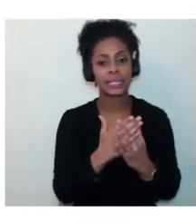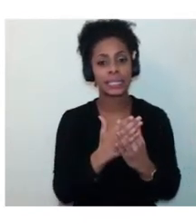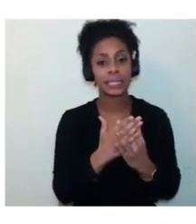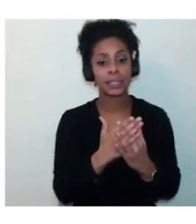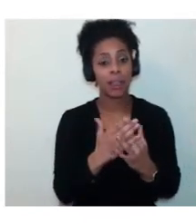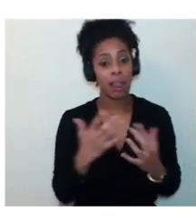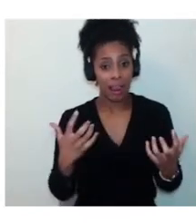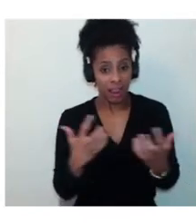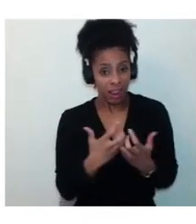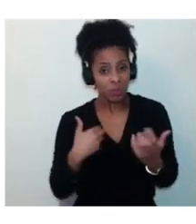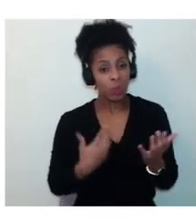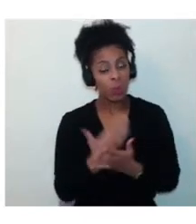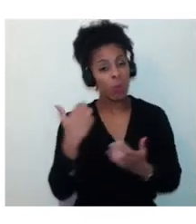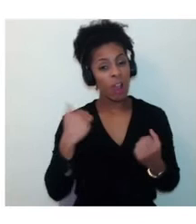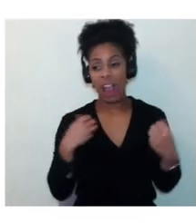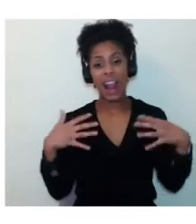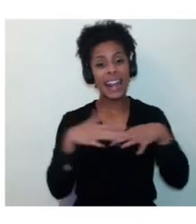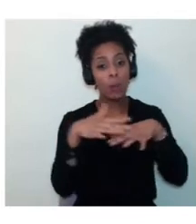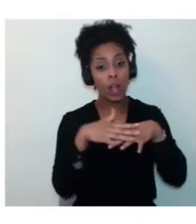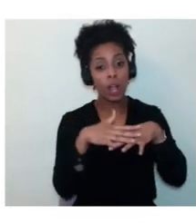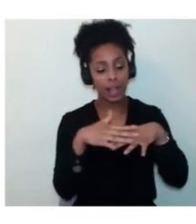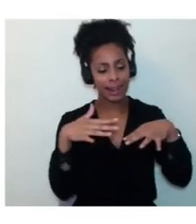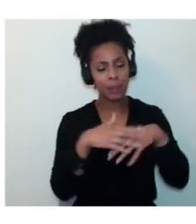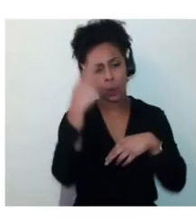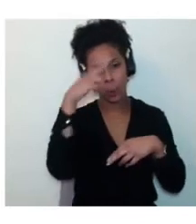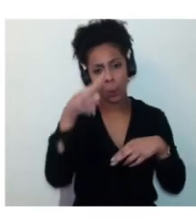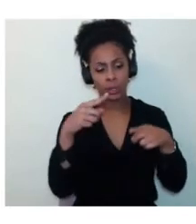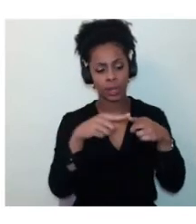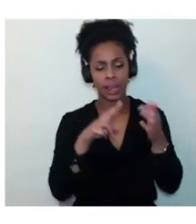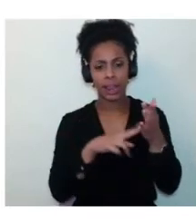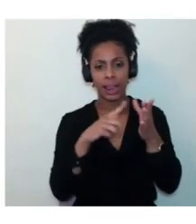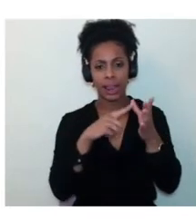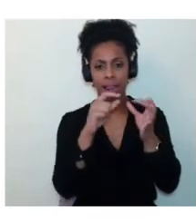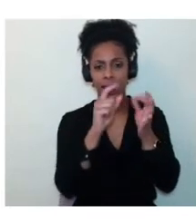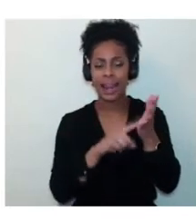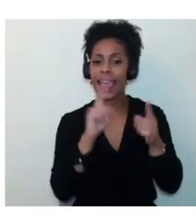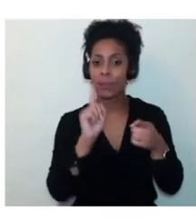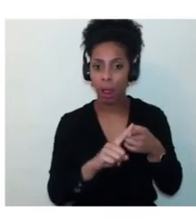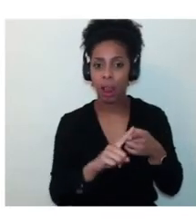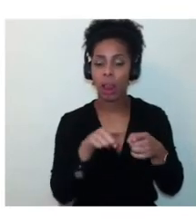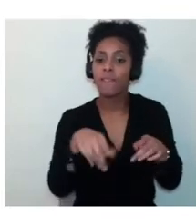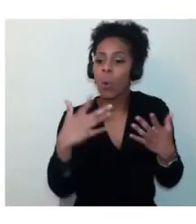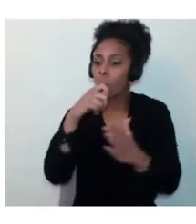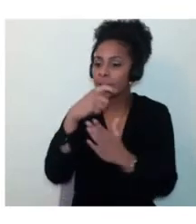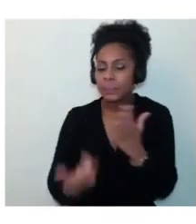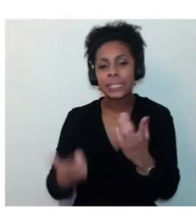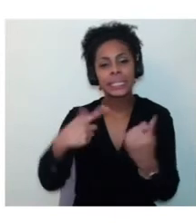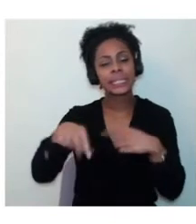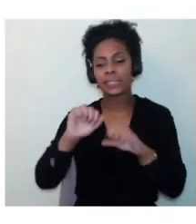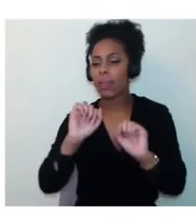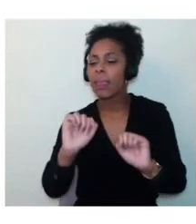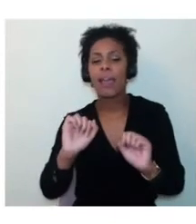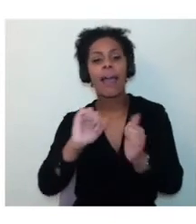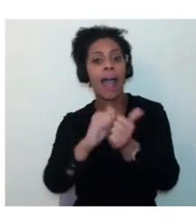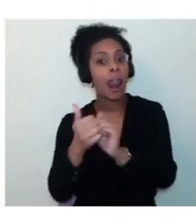is Enable, which is our network of people with disabilities and their allies who help us design that. And there's some